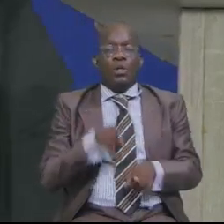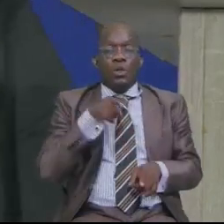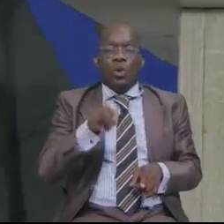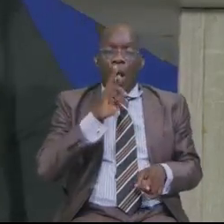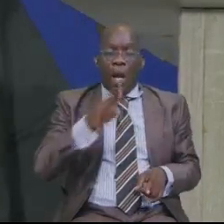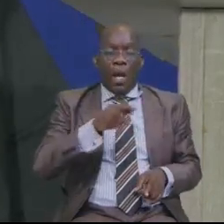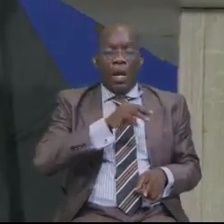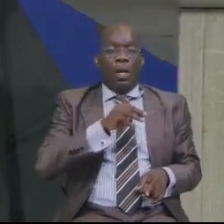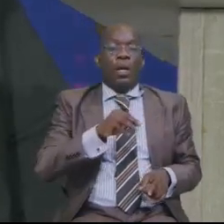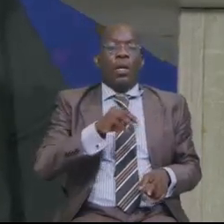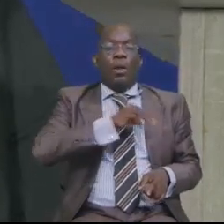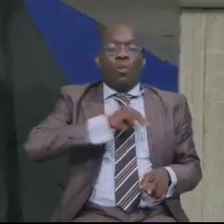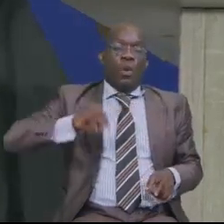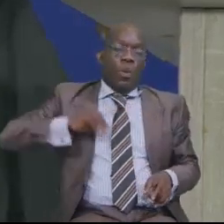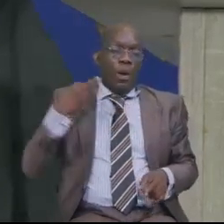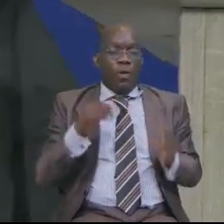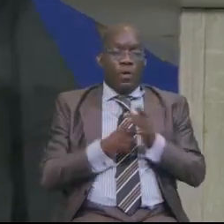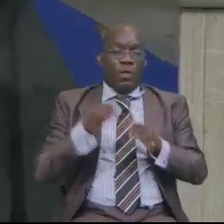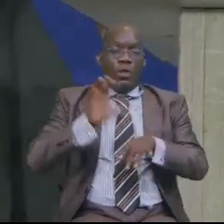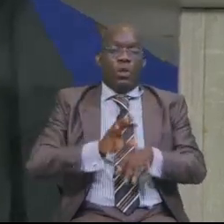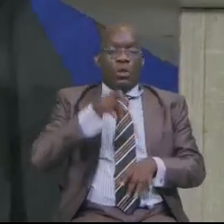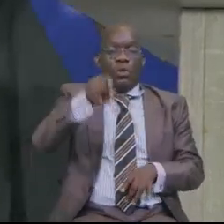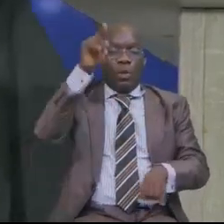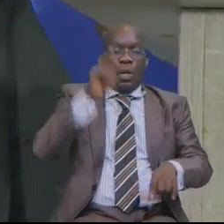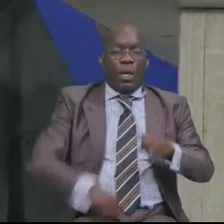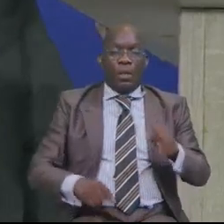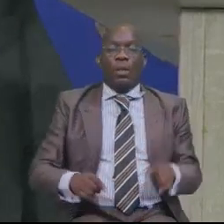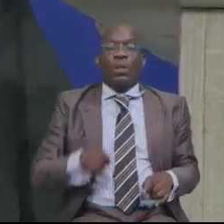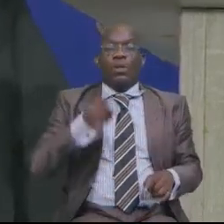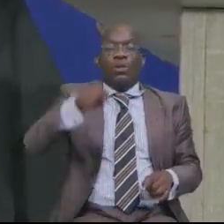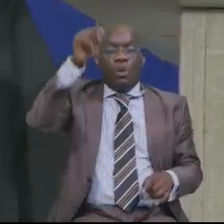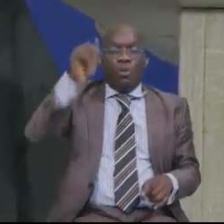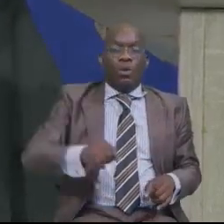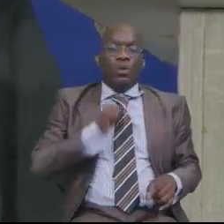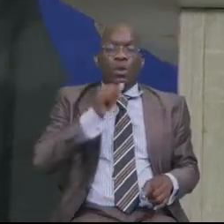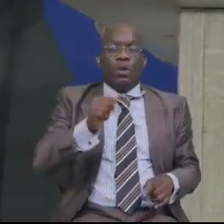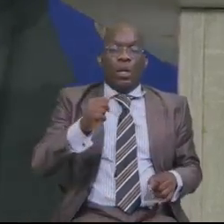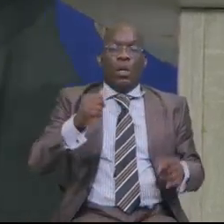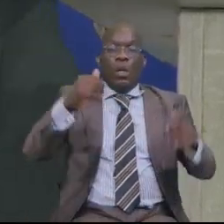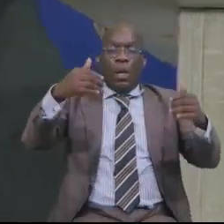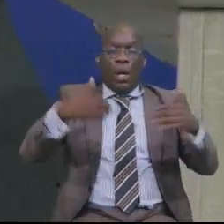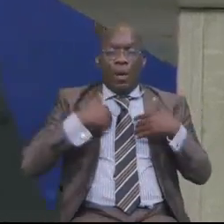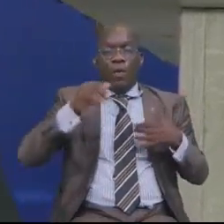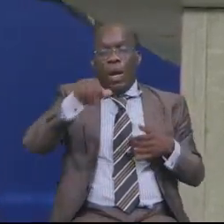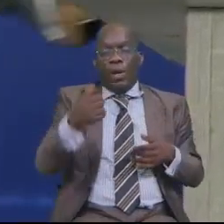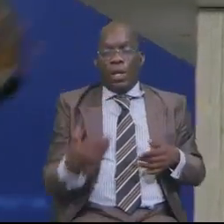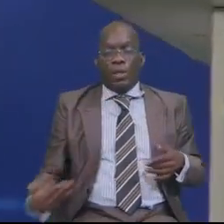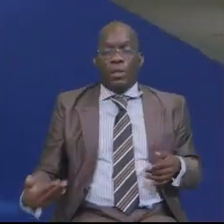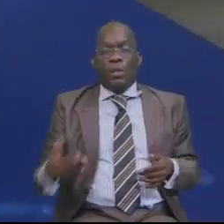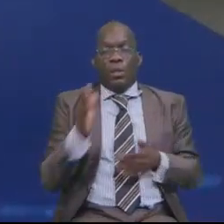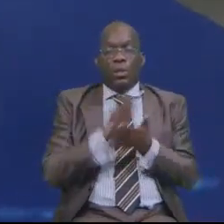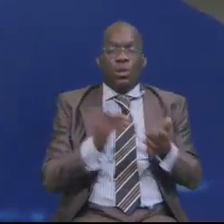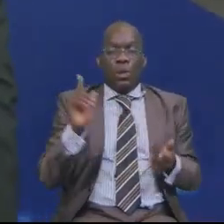you cannot, you must not have another thing somewhere that